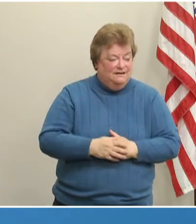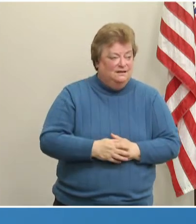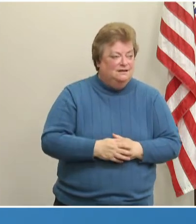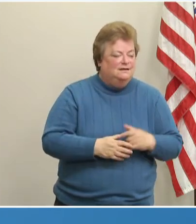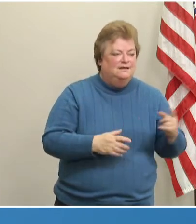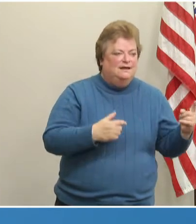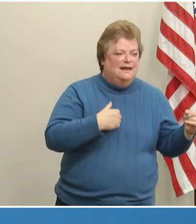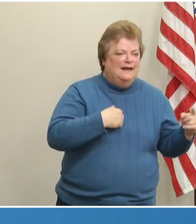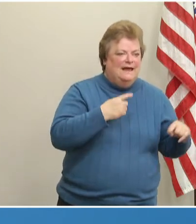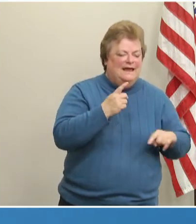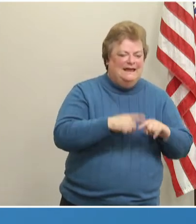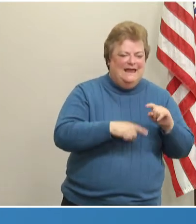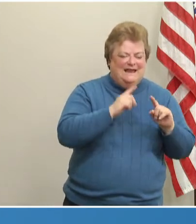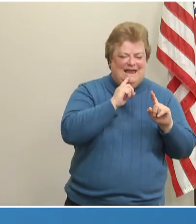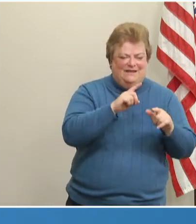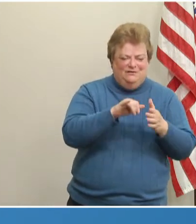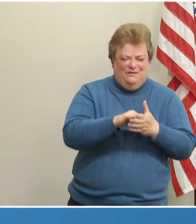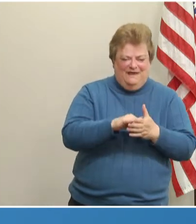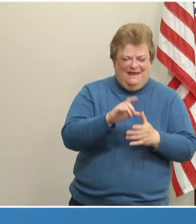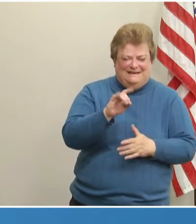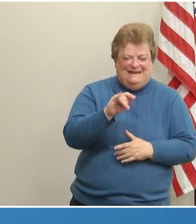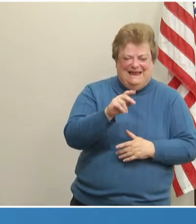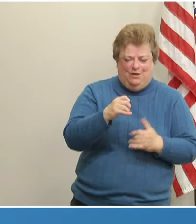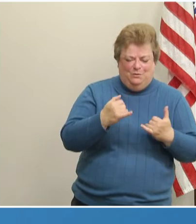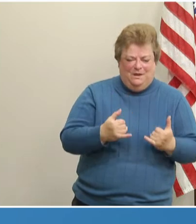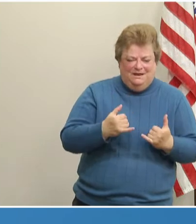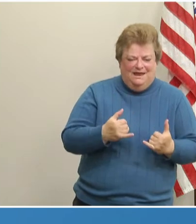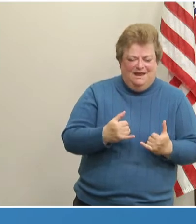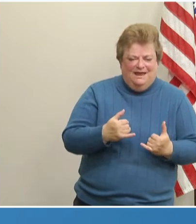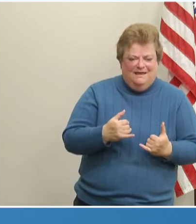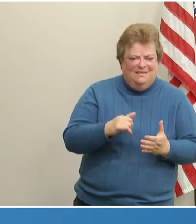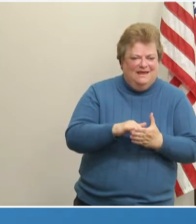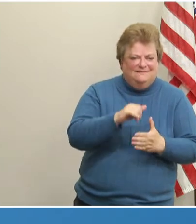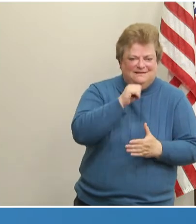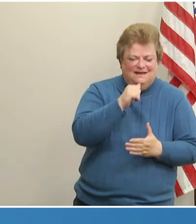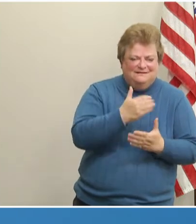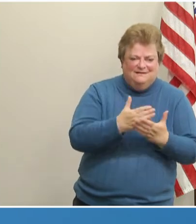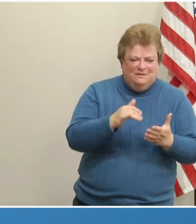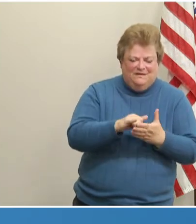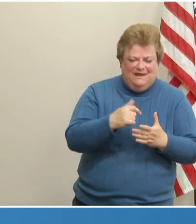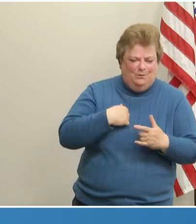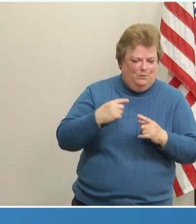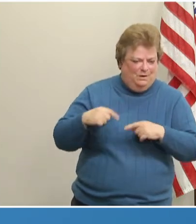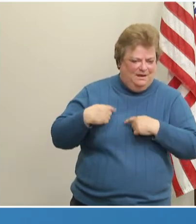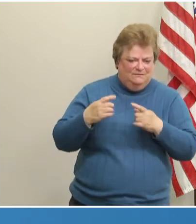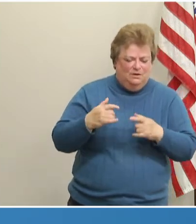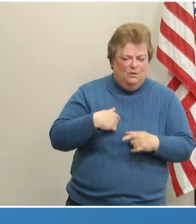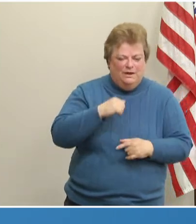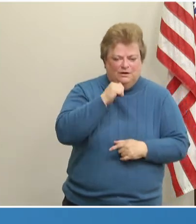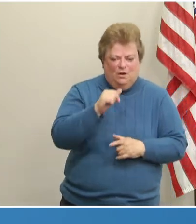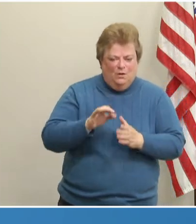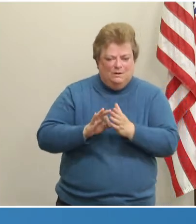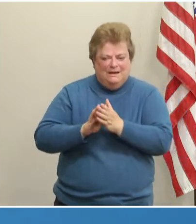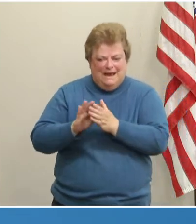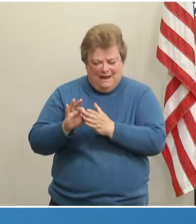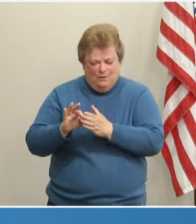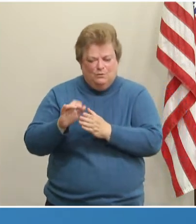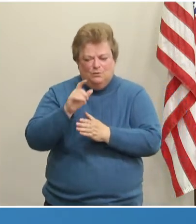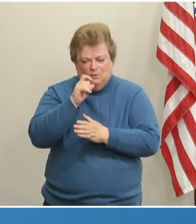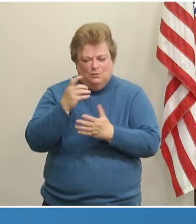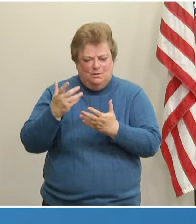I can't answer that, Dale, because that's not something that we have done. We don't count people who've had